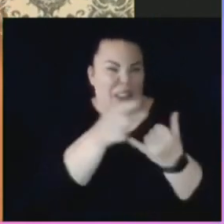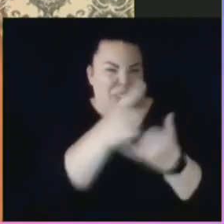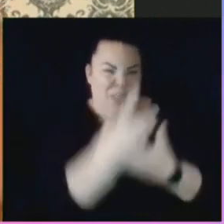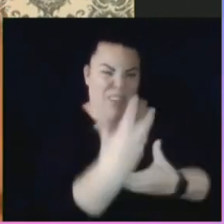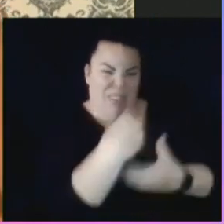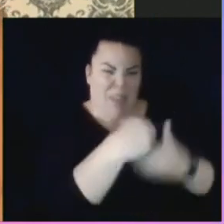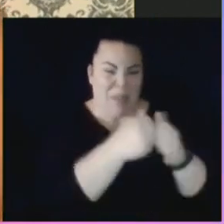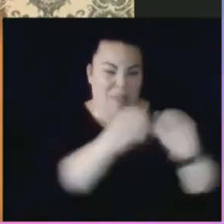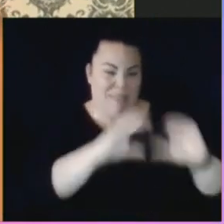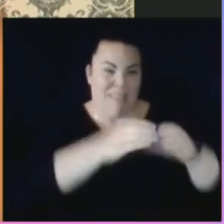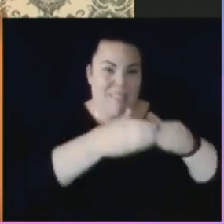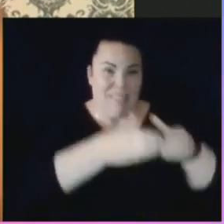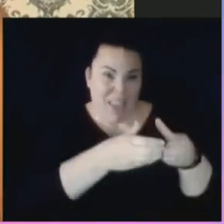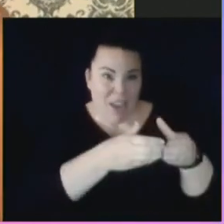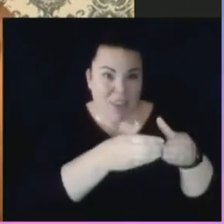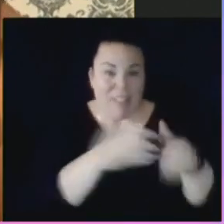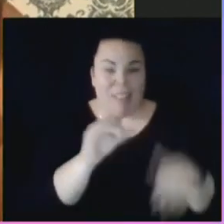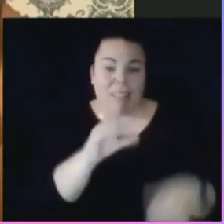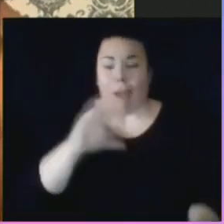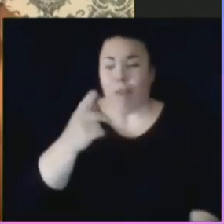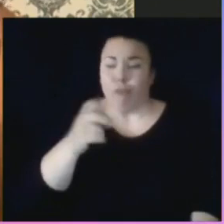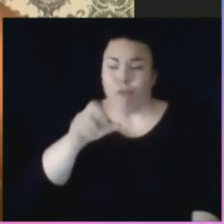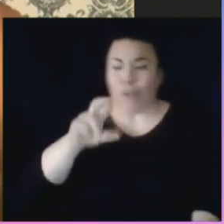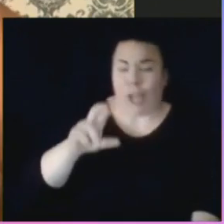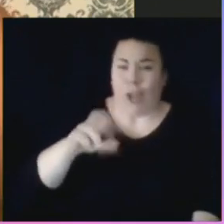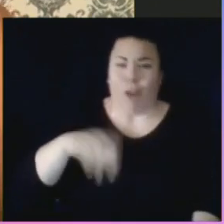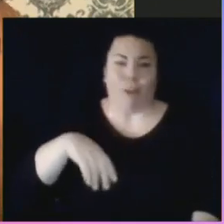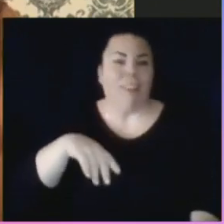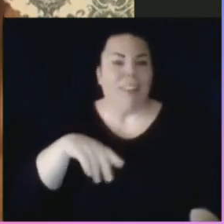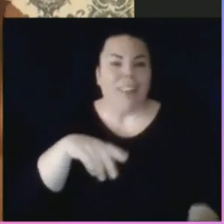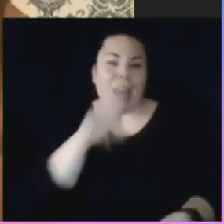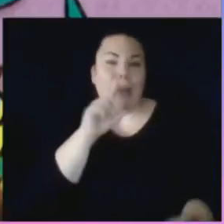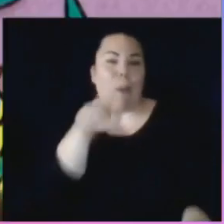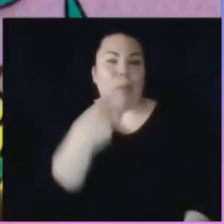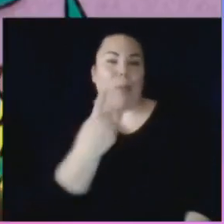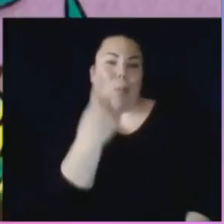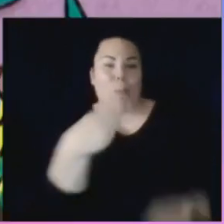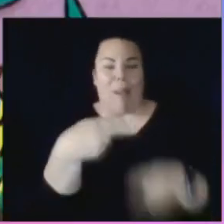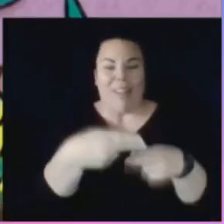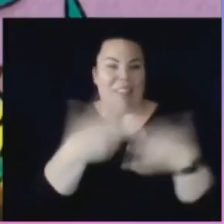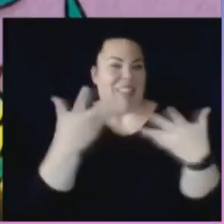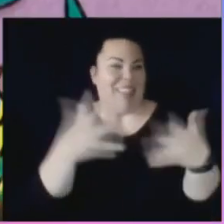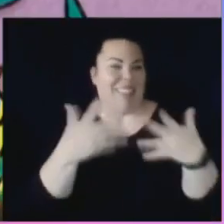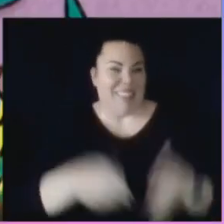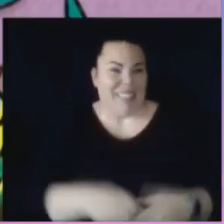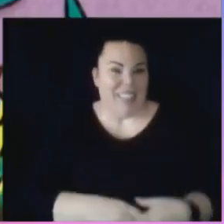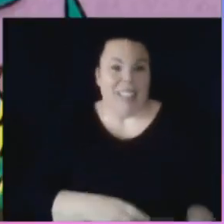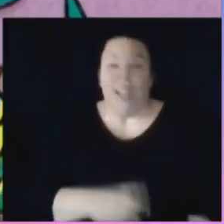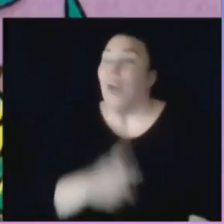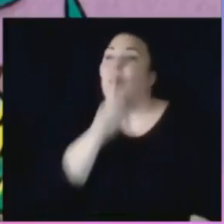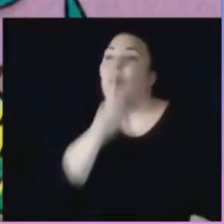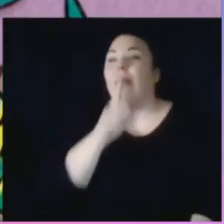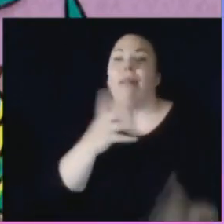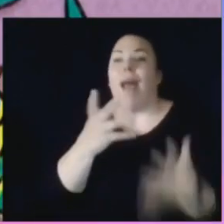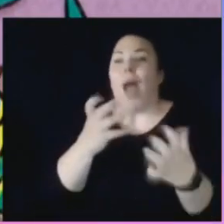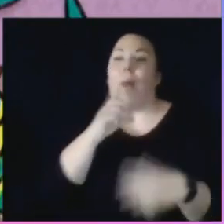Beyoncé, Prince, Cher. So thank you so much. That's what I'm trying to get to. I really want to just be a one name kind of girl